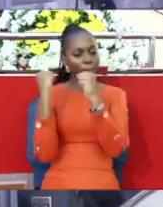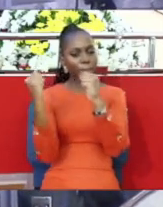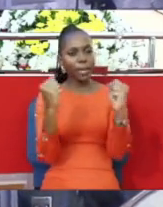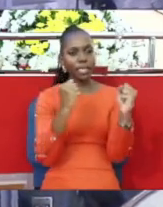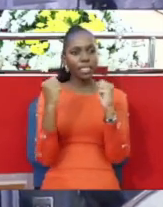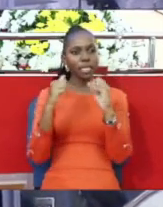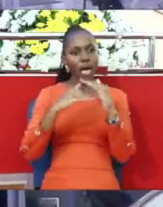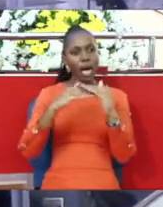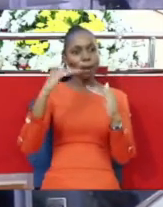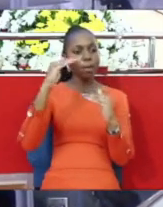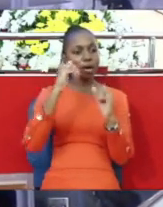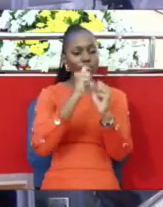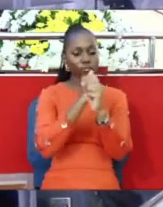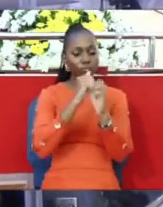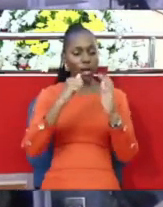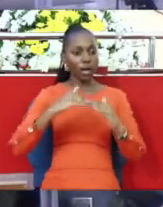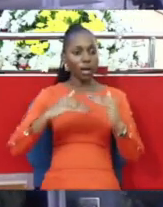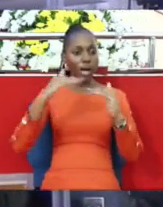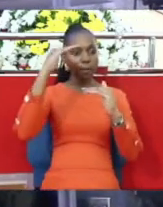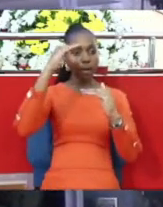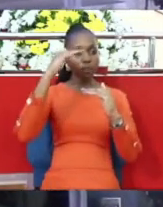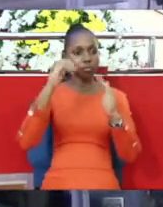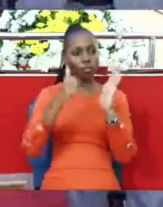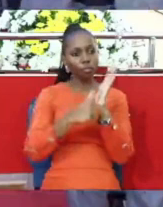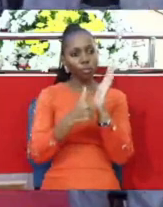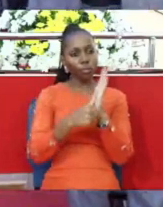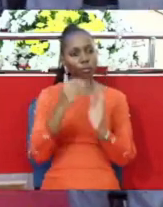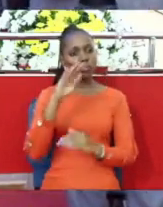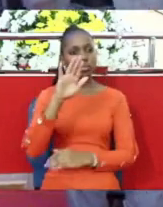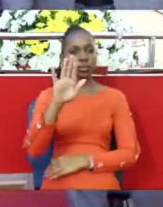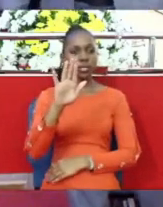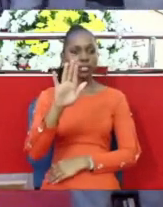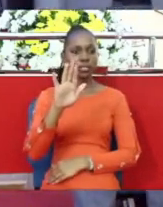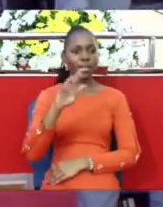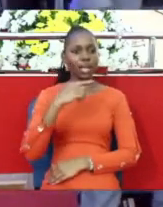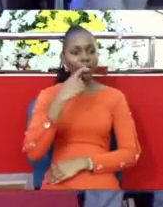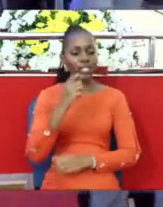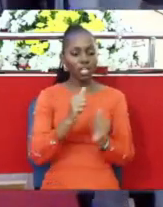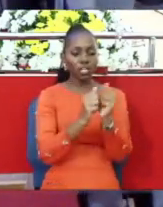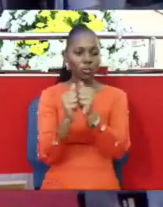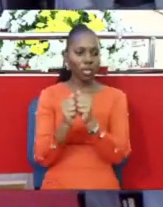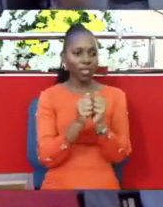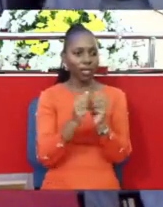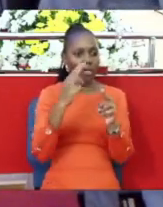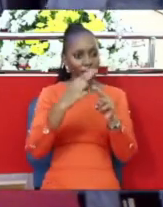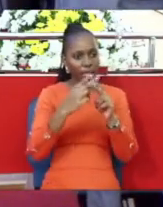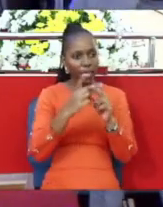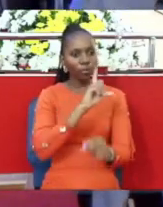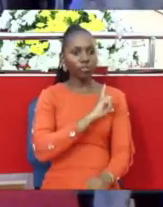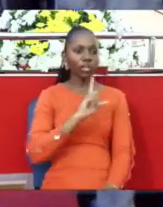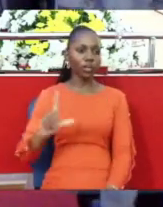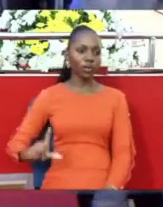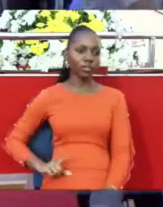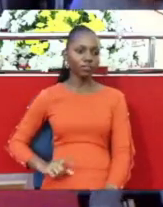ambao uko juu and providing all your need. Na uwe let's all of us say together, the pamoja. Name of the Lord jina la Bwana.